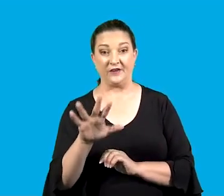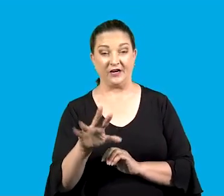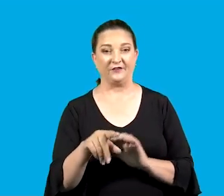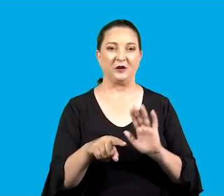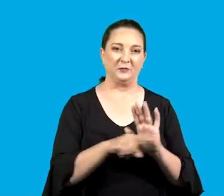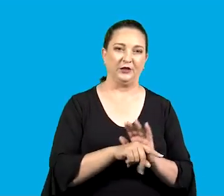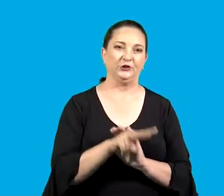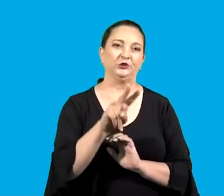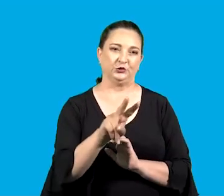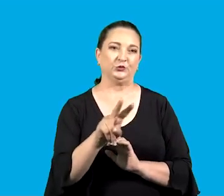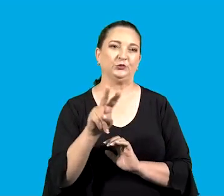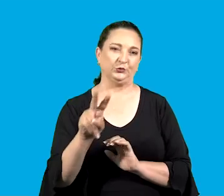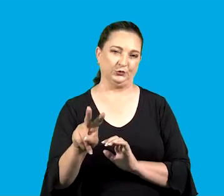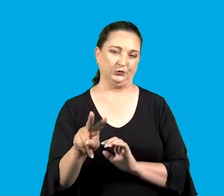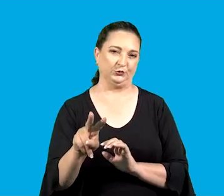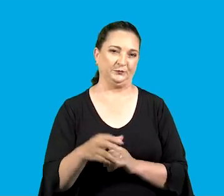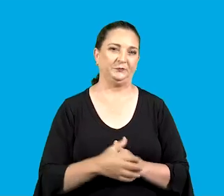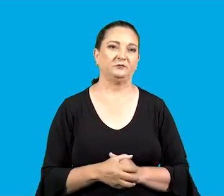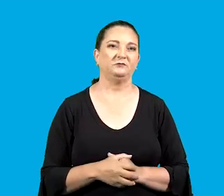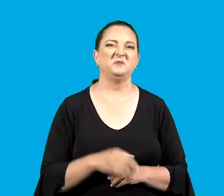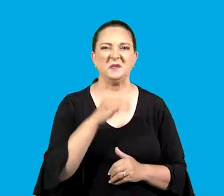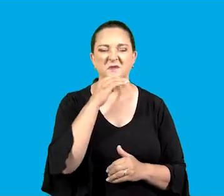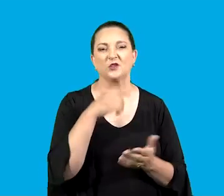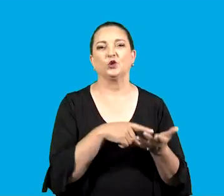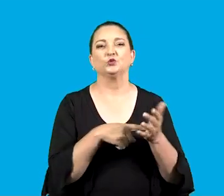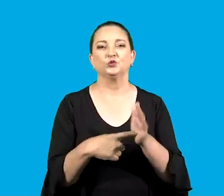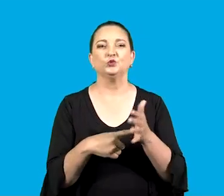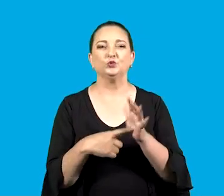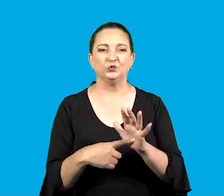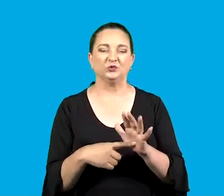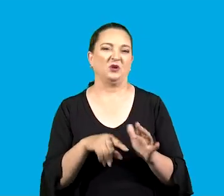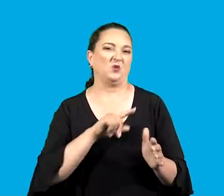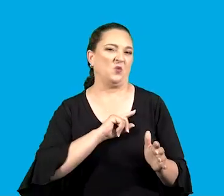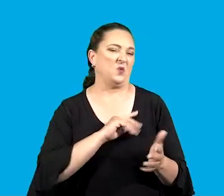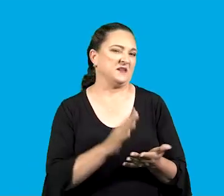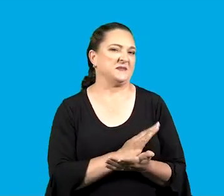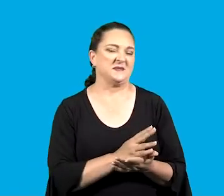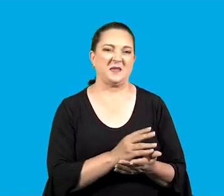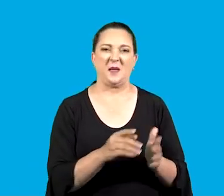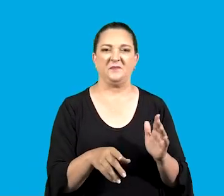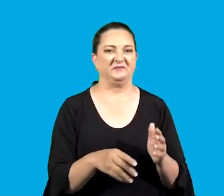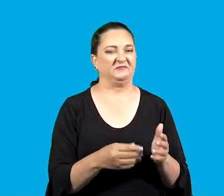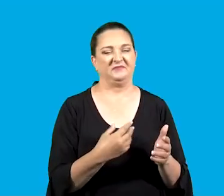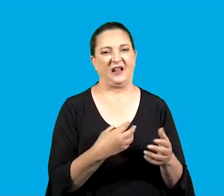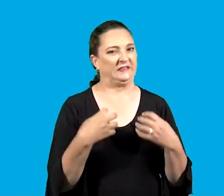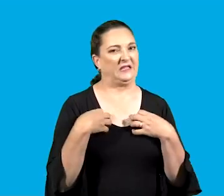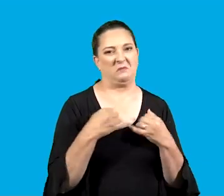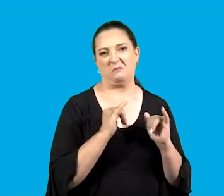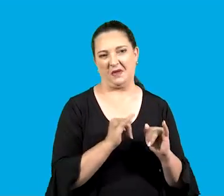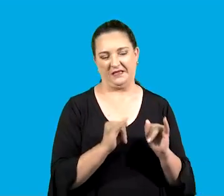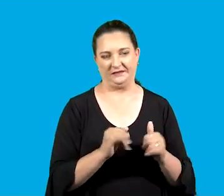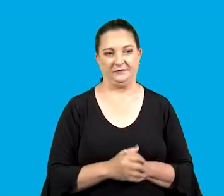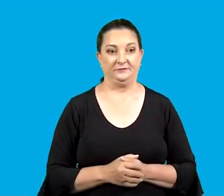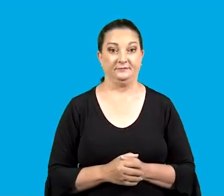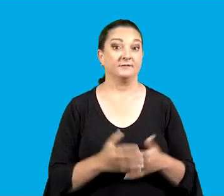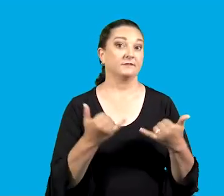you the amount that will be written off. Remember, this is bad debts. Okay,